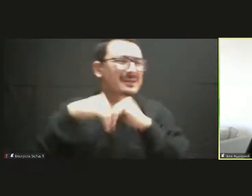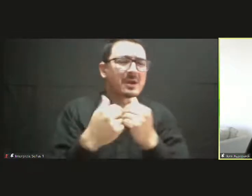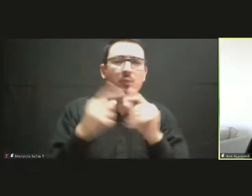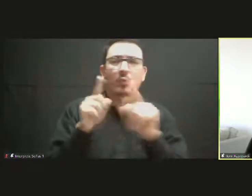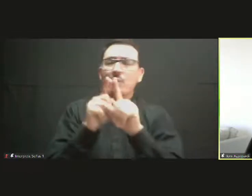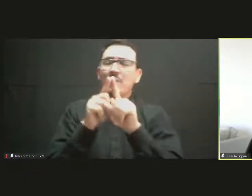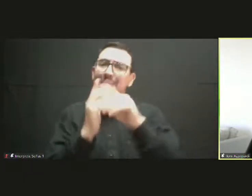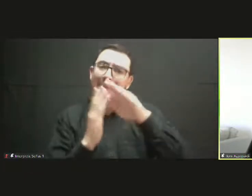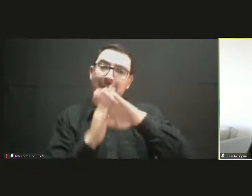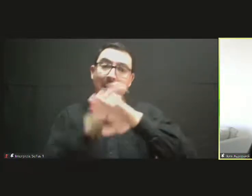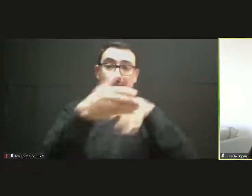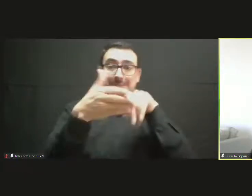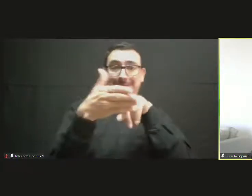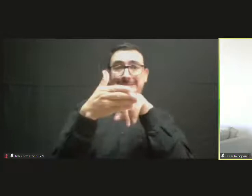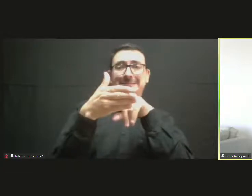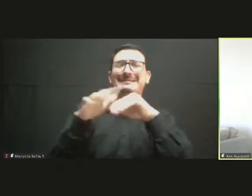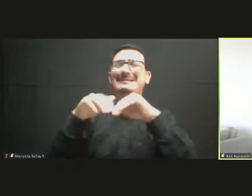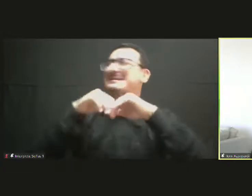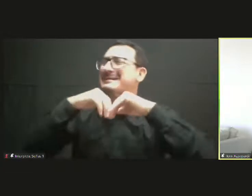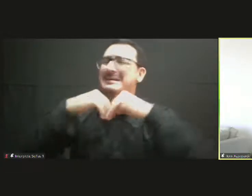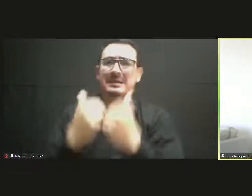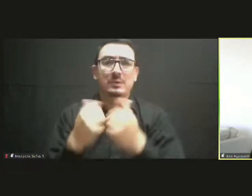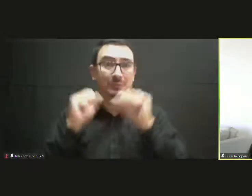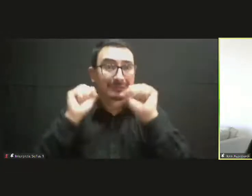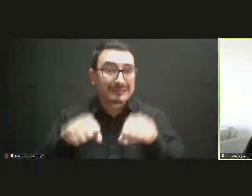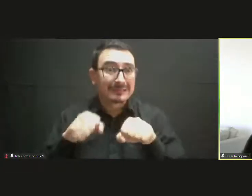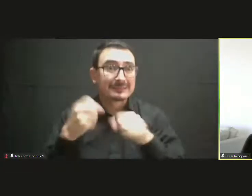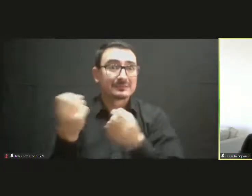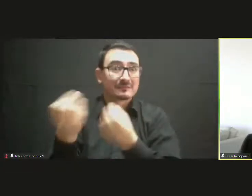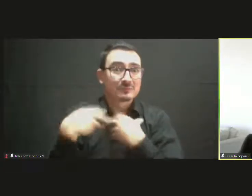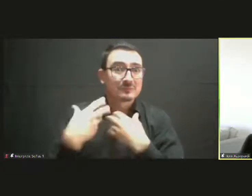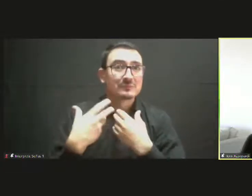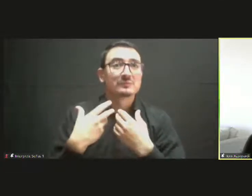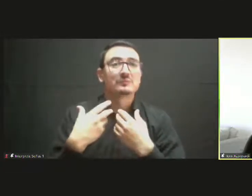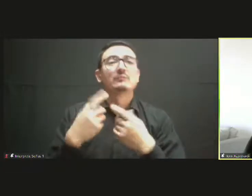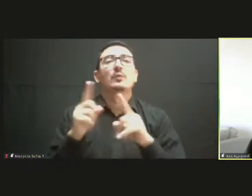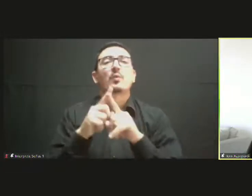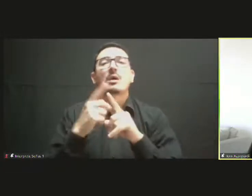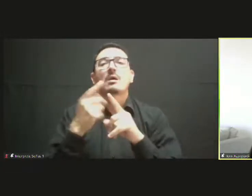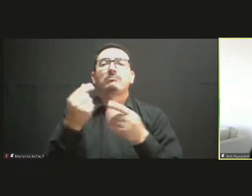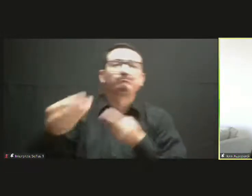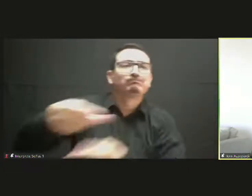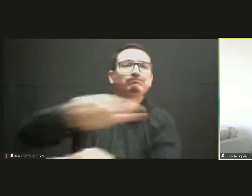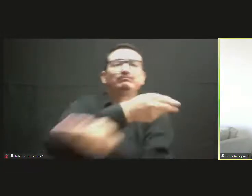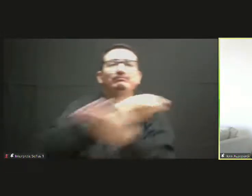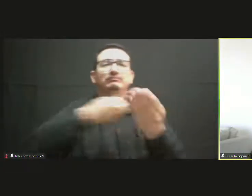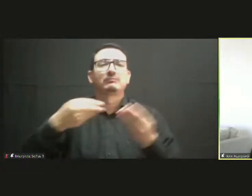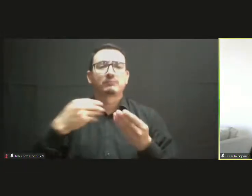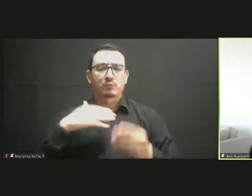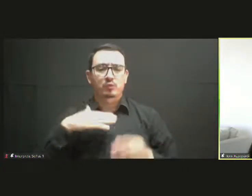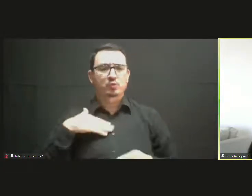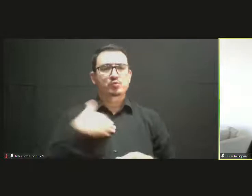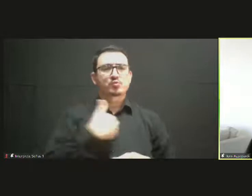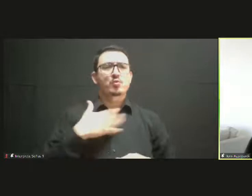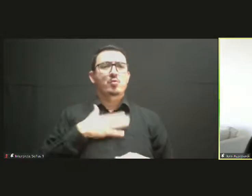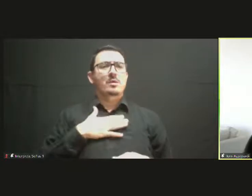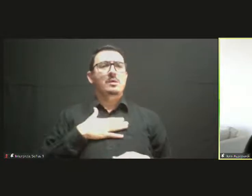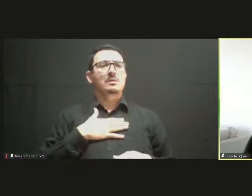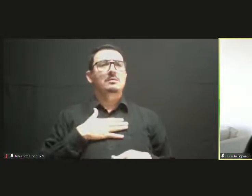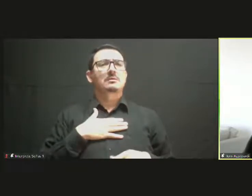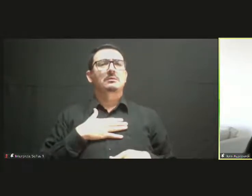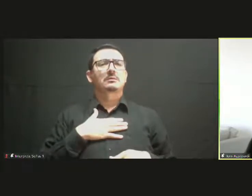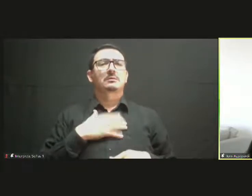Also, what role have international agreements, free trade agreements, and double taxation treaties played in facilitating the development of this trade in